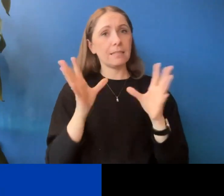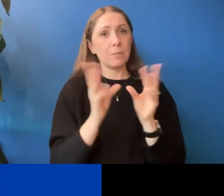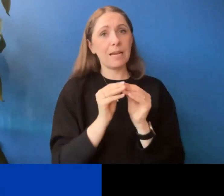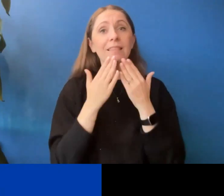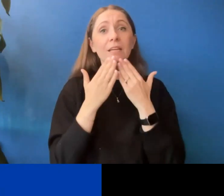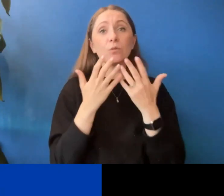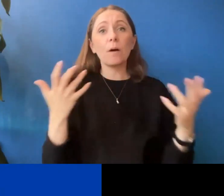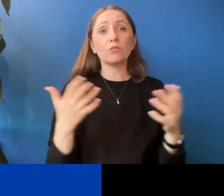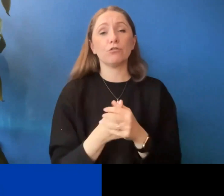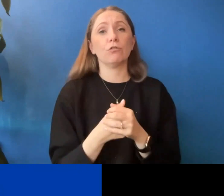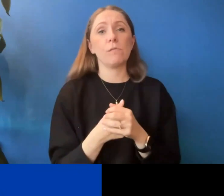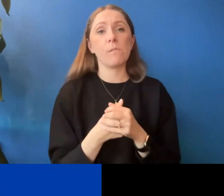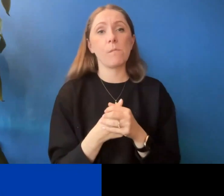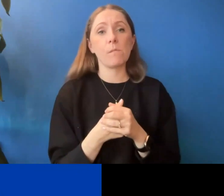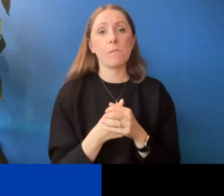much.